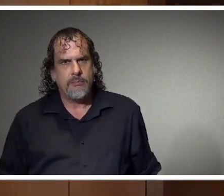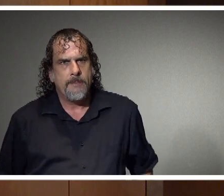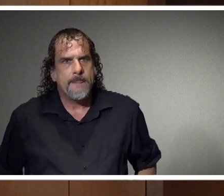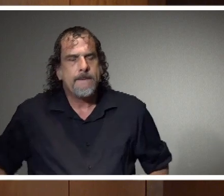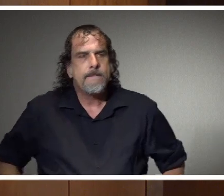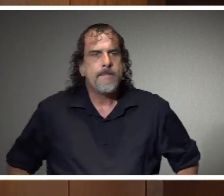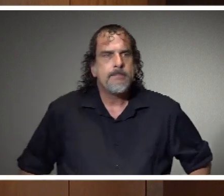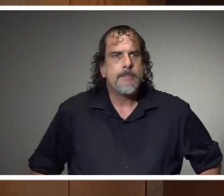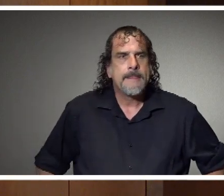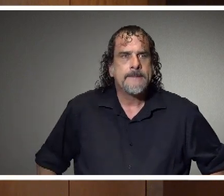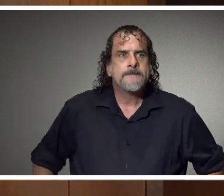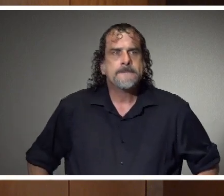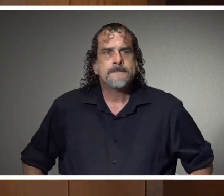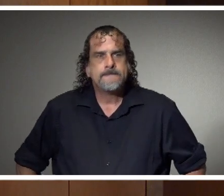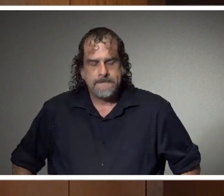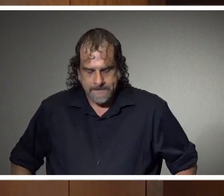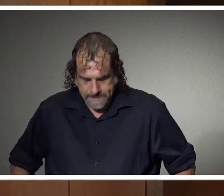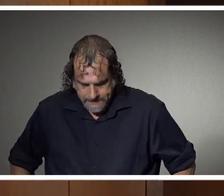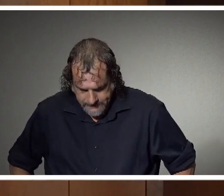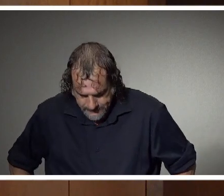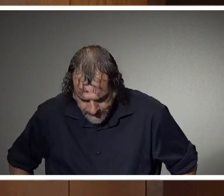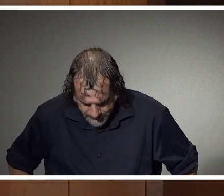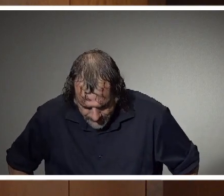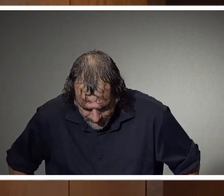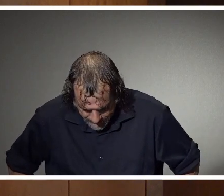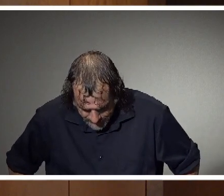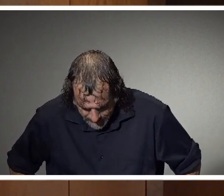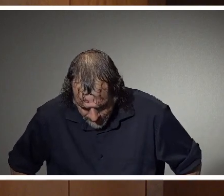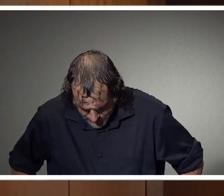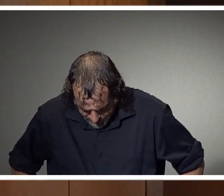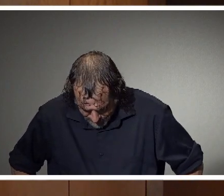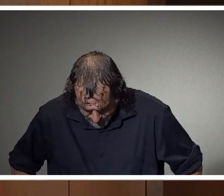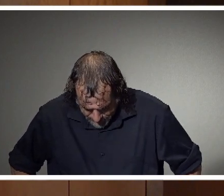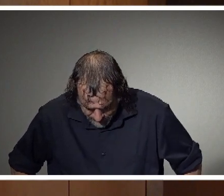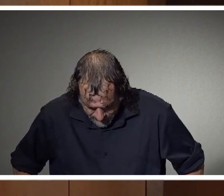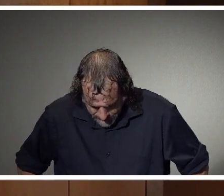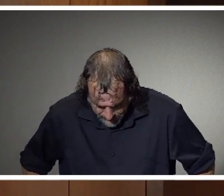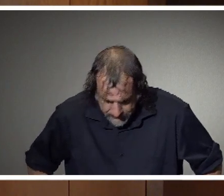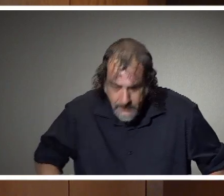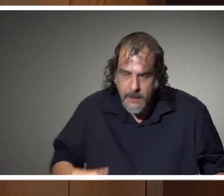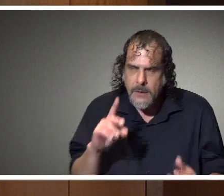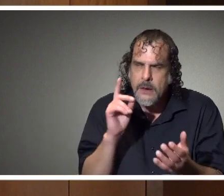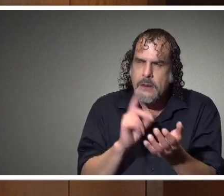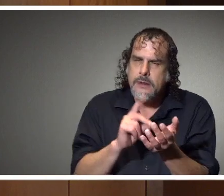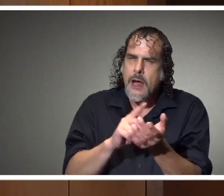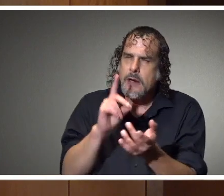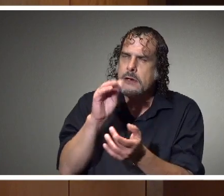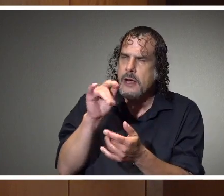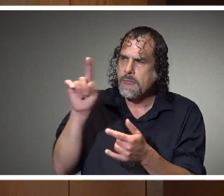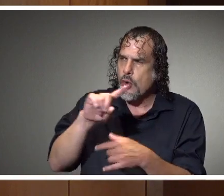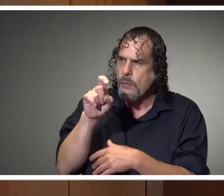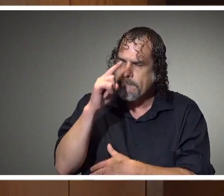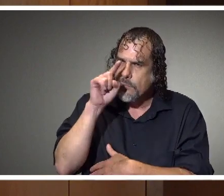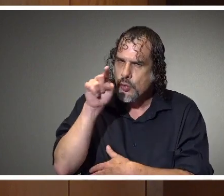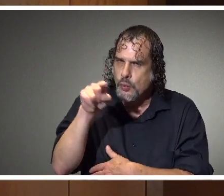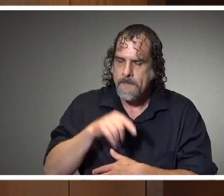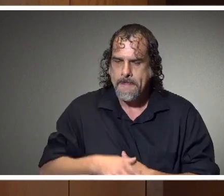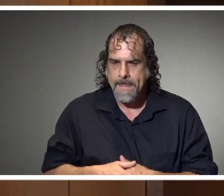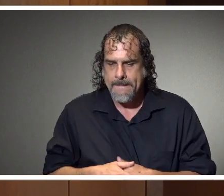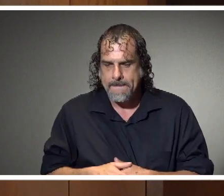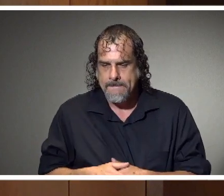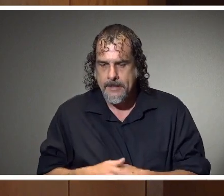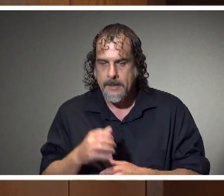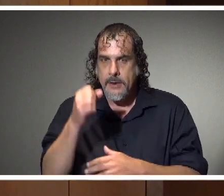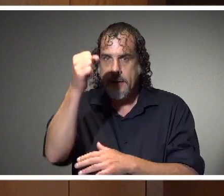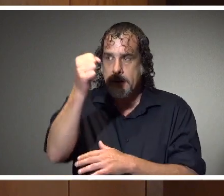with the Vicksburg Post has a question. Tim? Thanks so much. Dr. Dobbs, this is a question for you. The